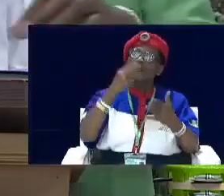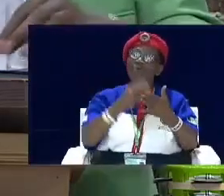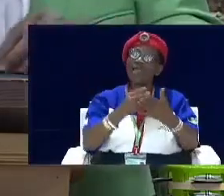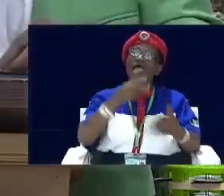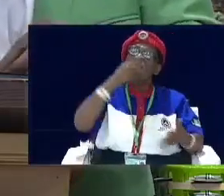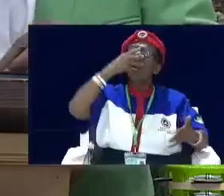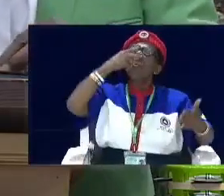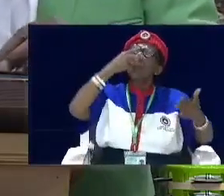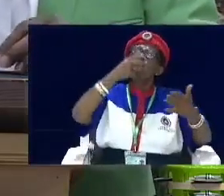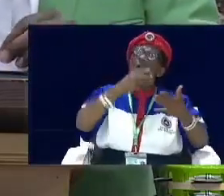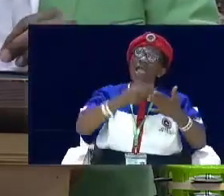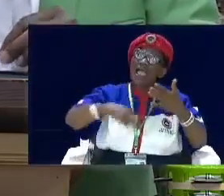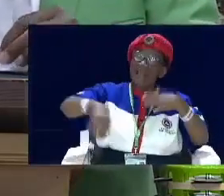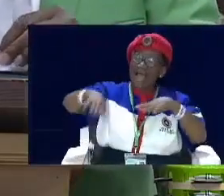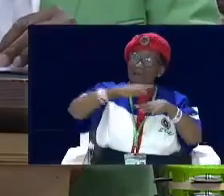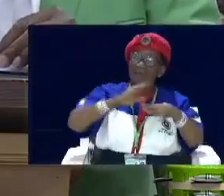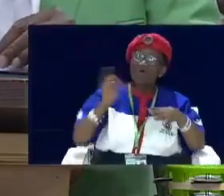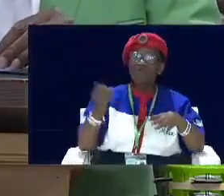lo.